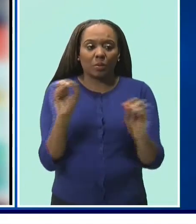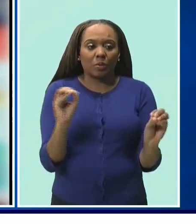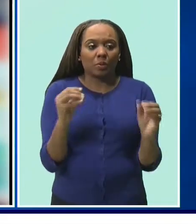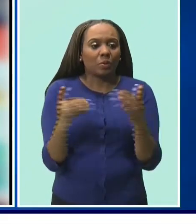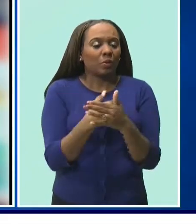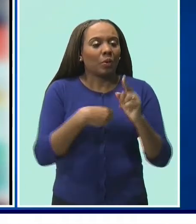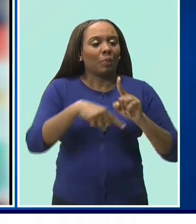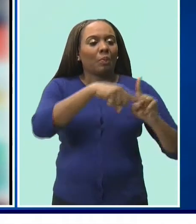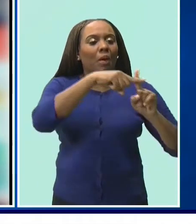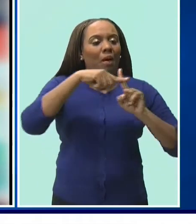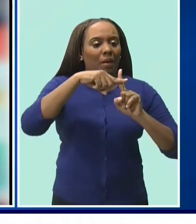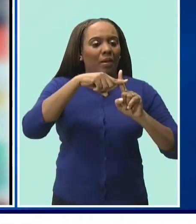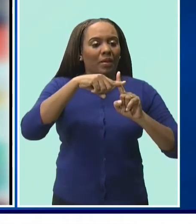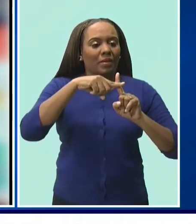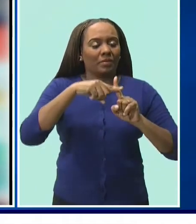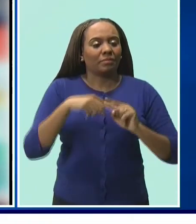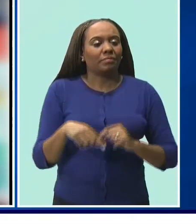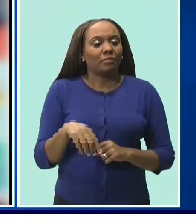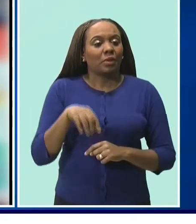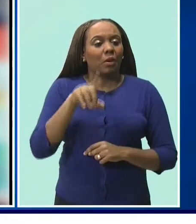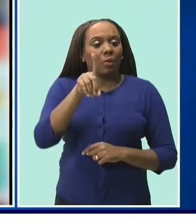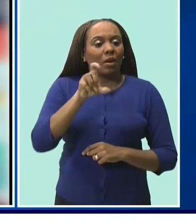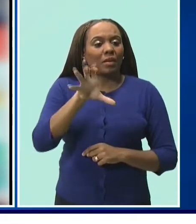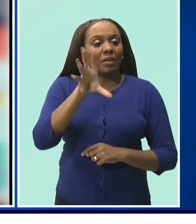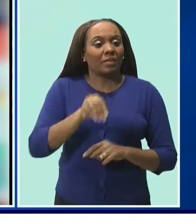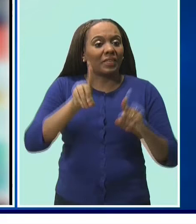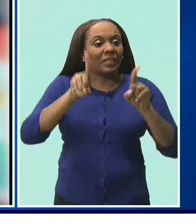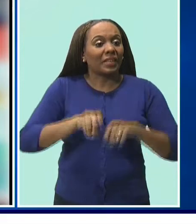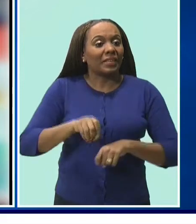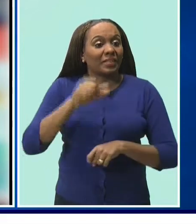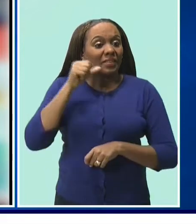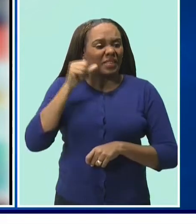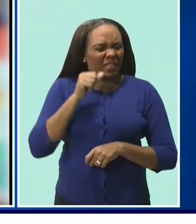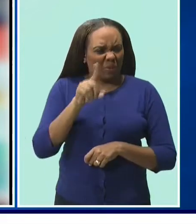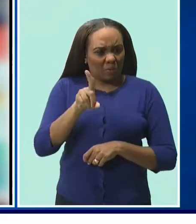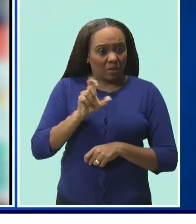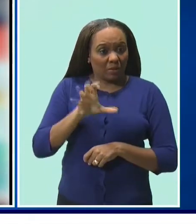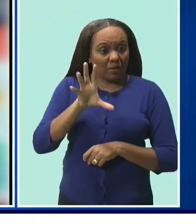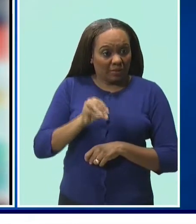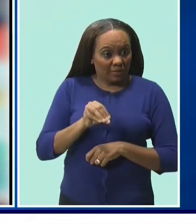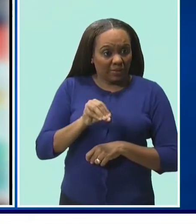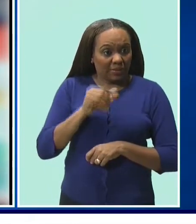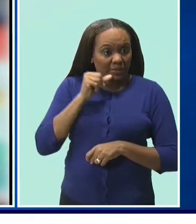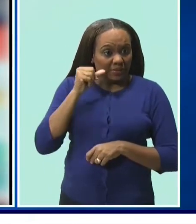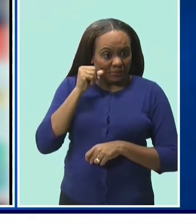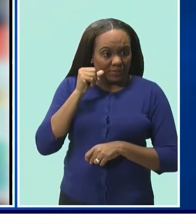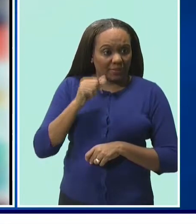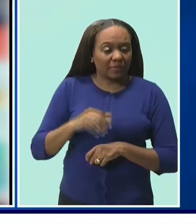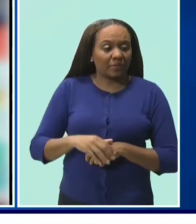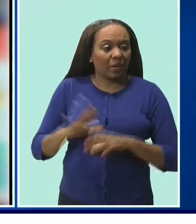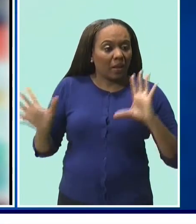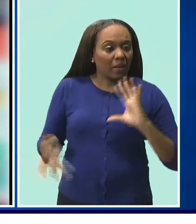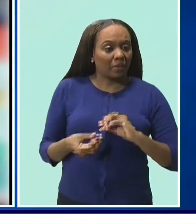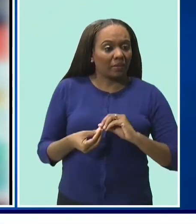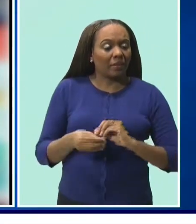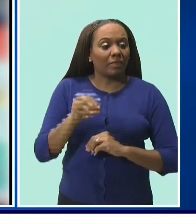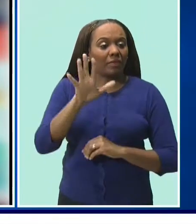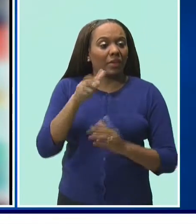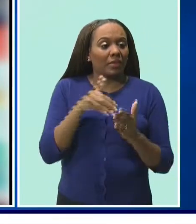positive cases among the 150 tests done yesterday by the Besto Santos Public Health Lab, which has